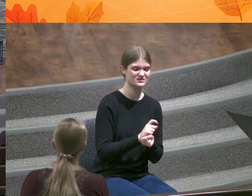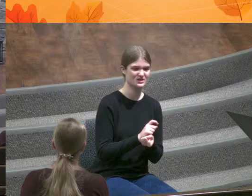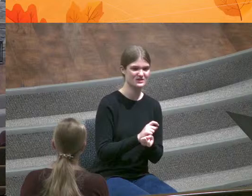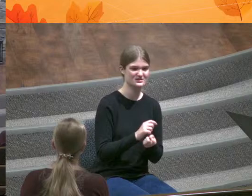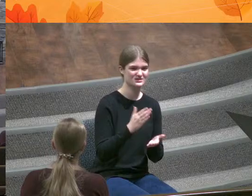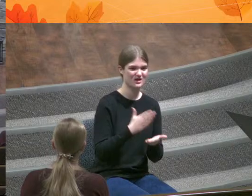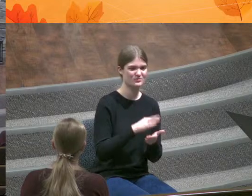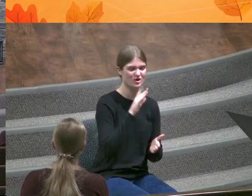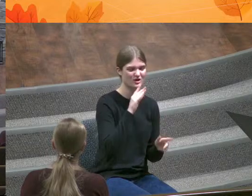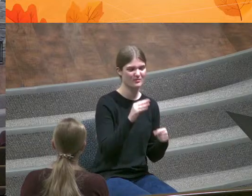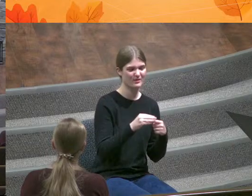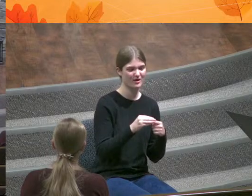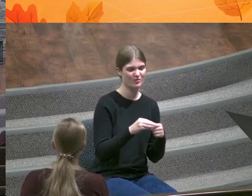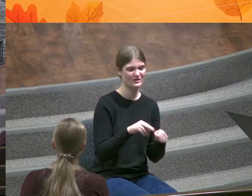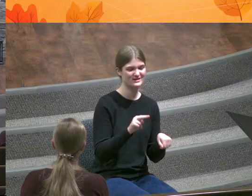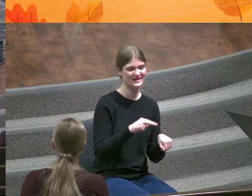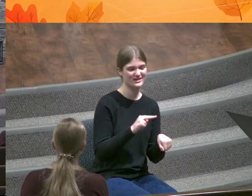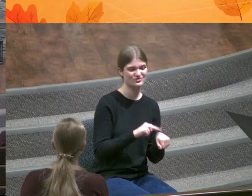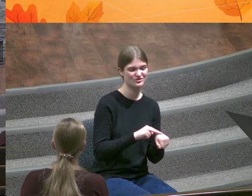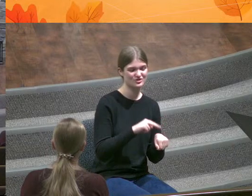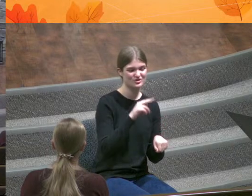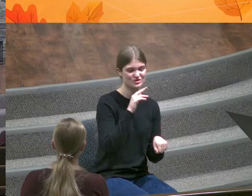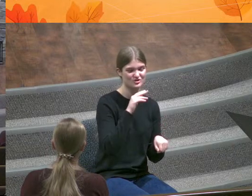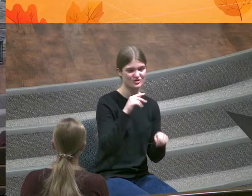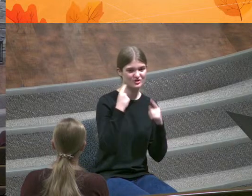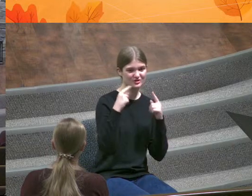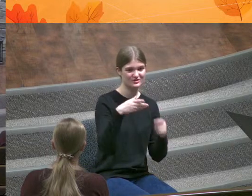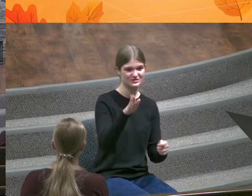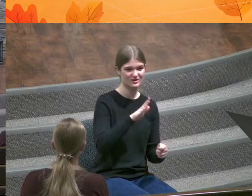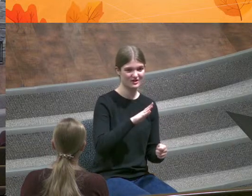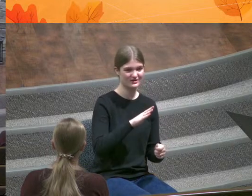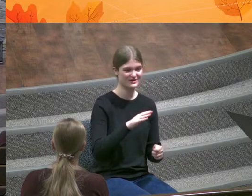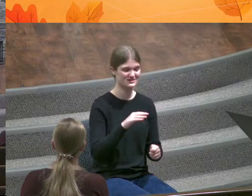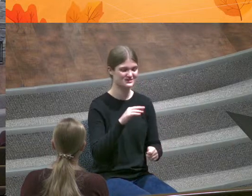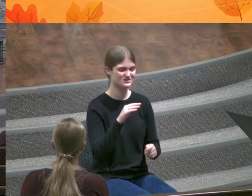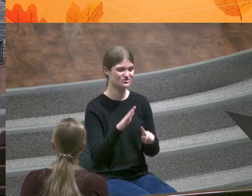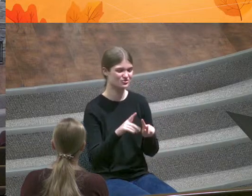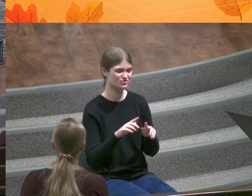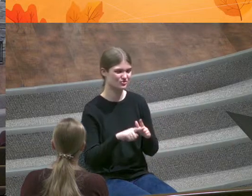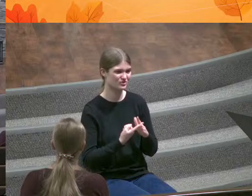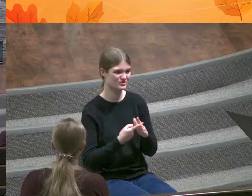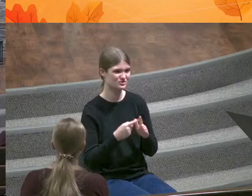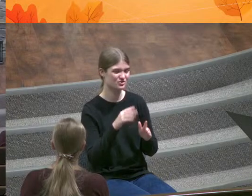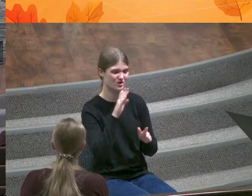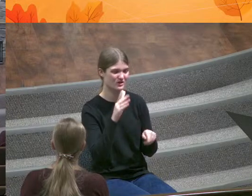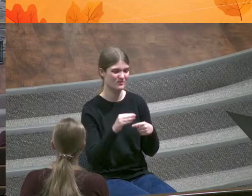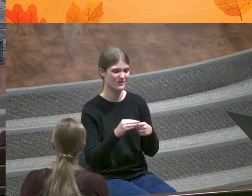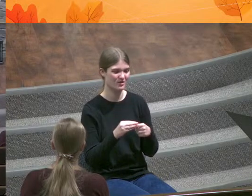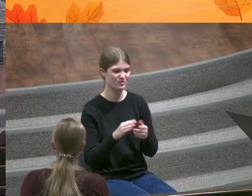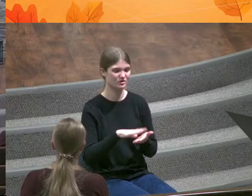our God from nature, and he starts talking about what we can learn from God from Scripture.